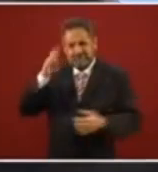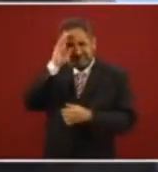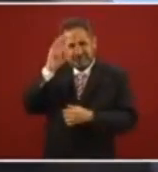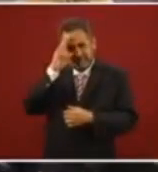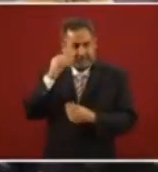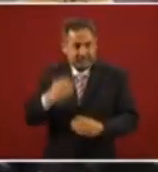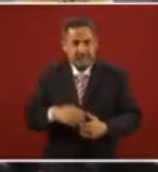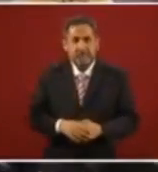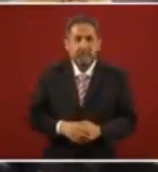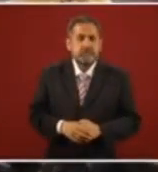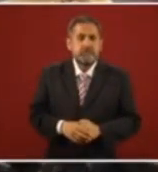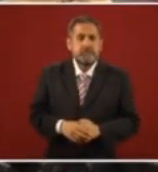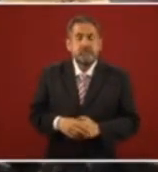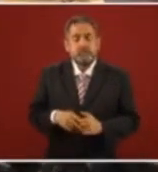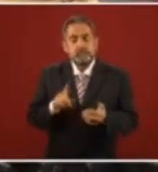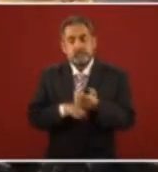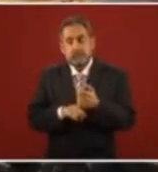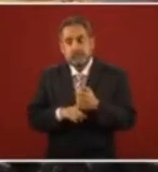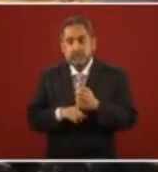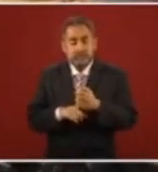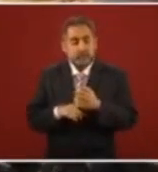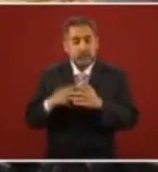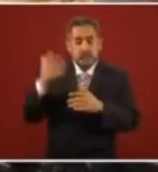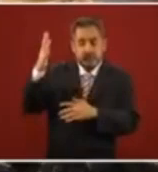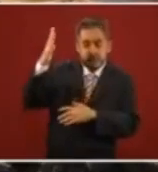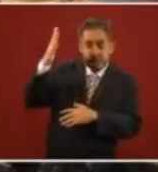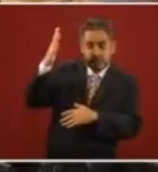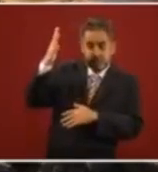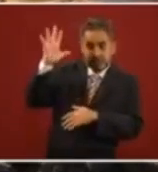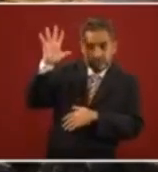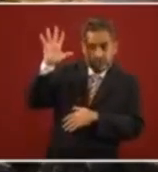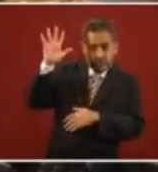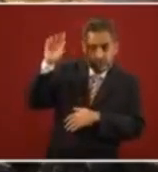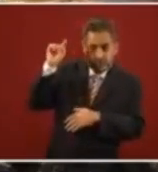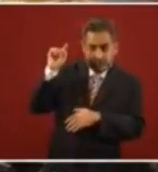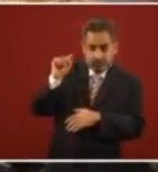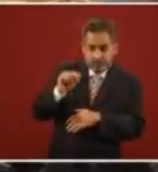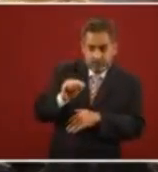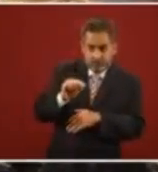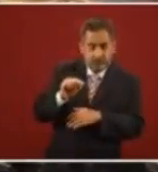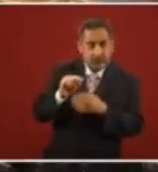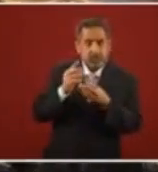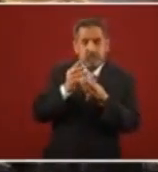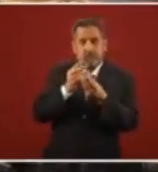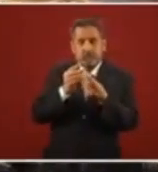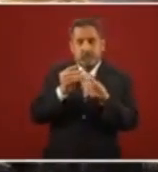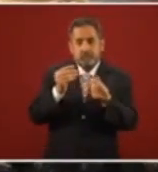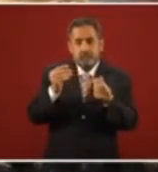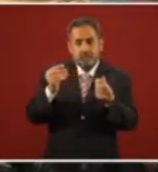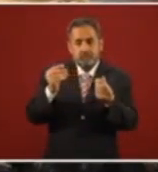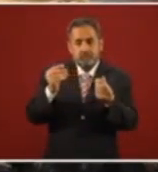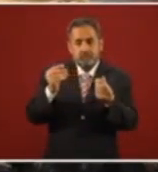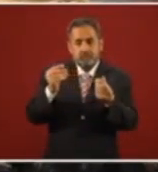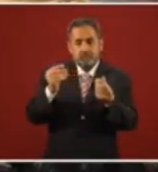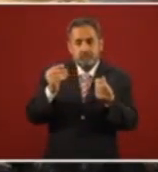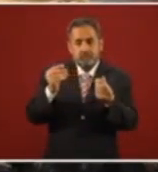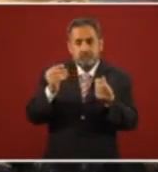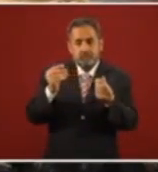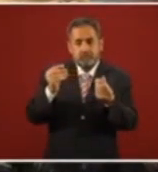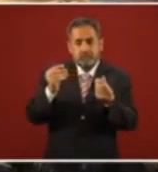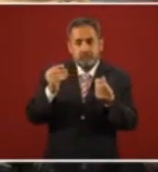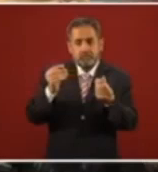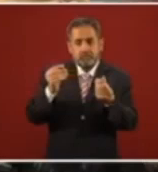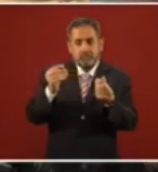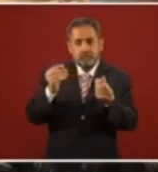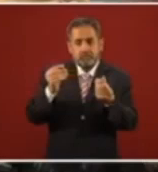out... ...con... ...la salida del sol... ...el gas... disipa... ...de manera... ...eh... ...rápida... ...and... ...the sun